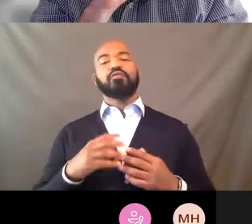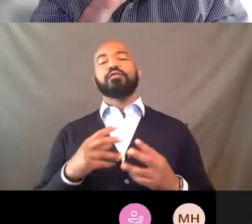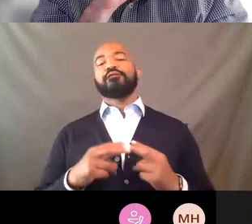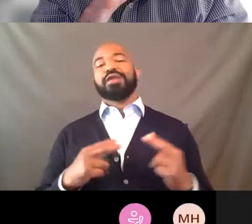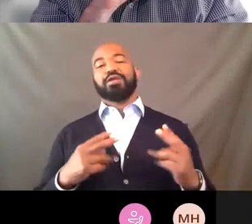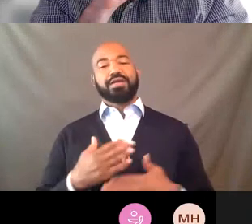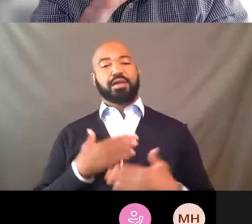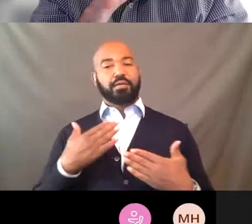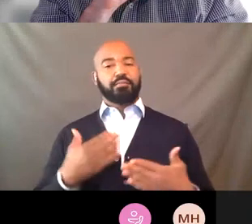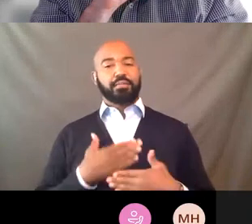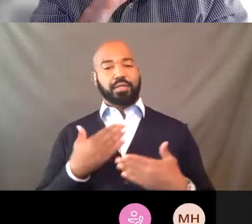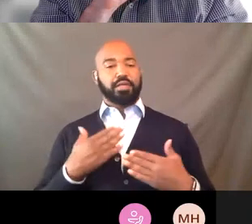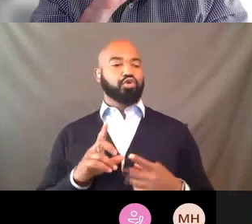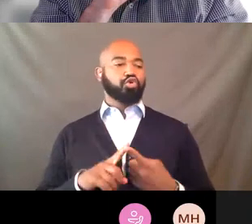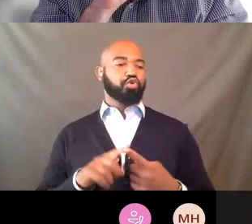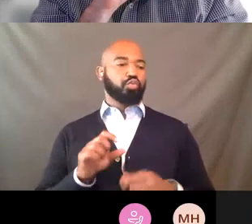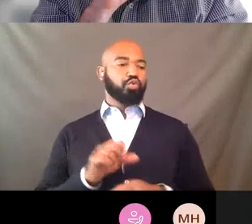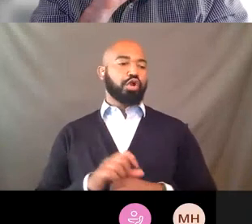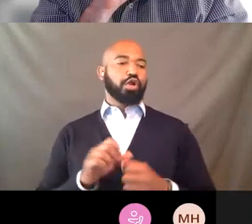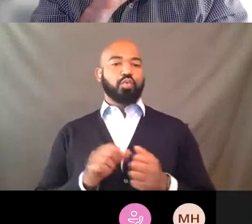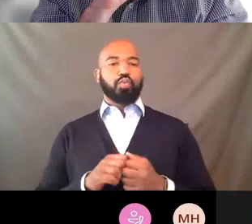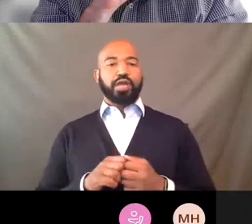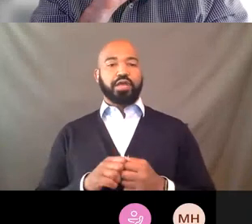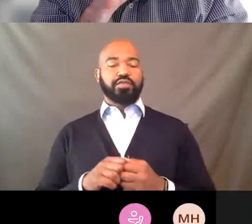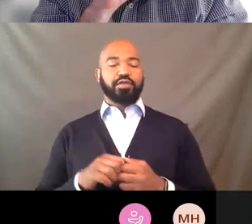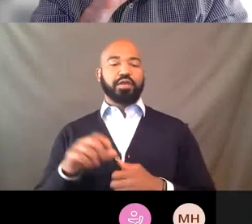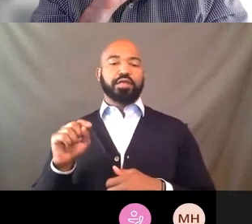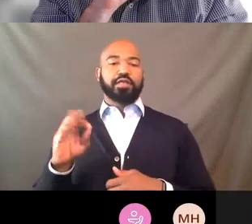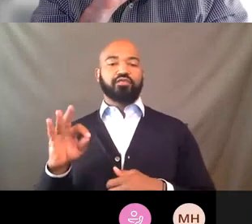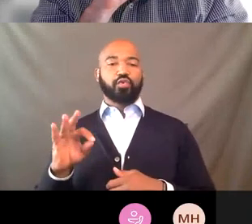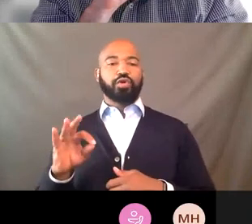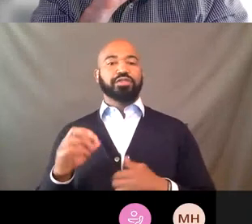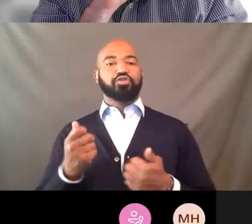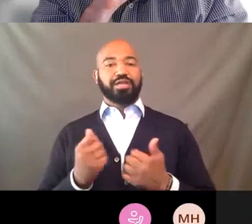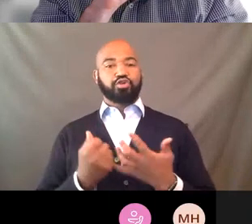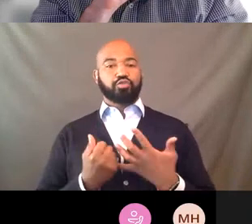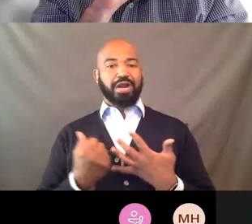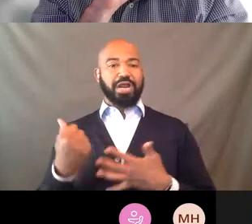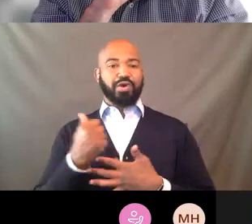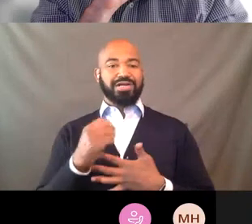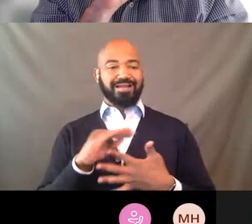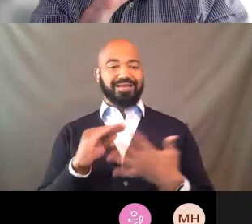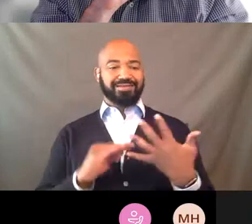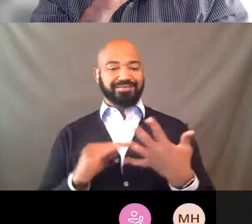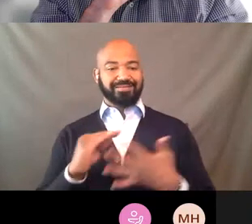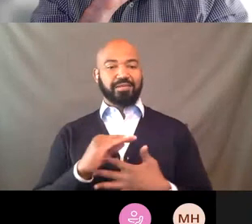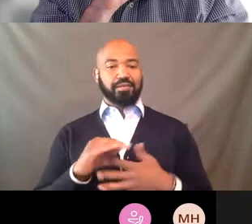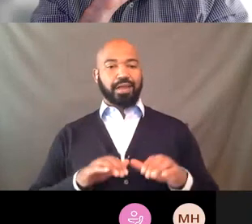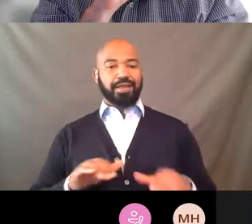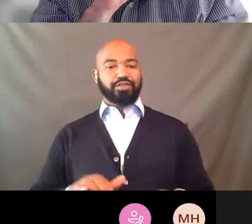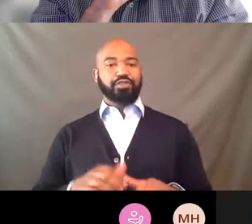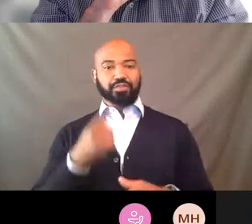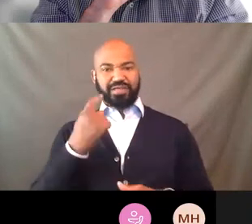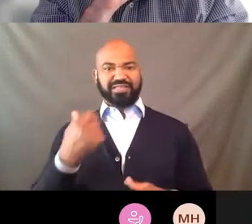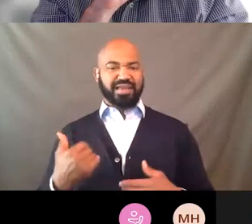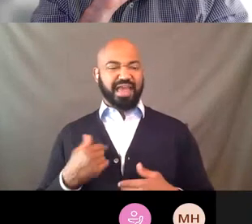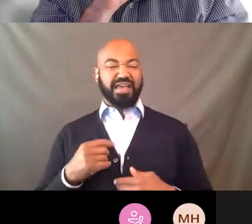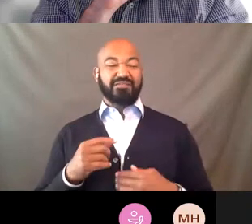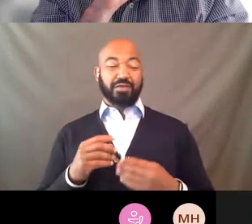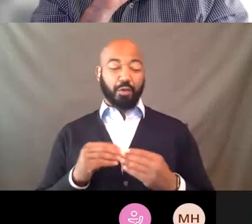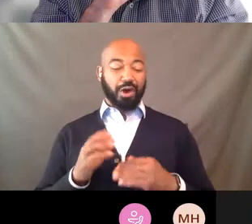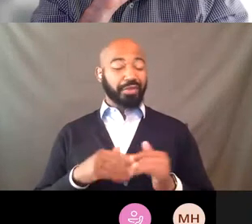to work with the task force in helping to prioritize different actions, because again, there are probably over 100